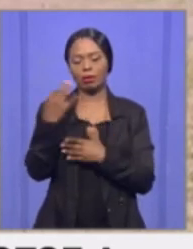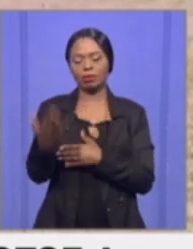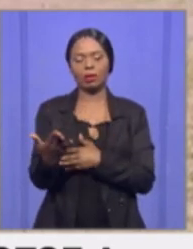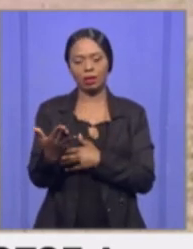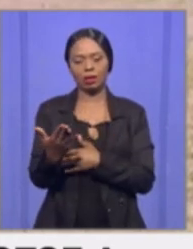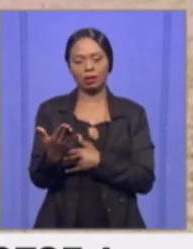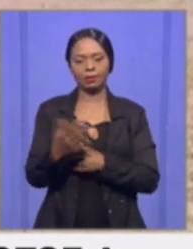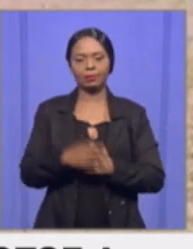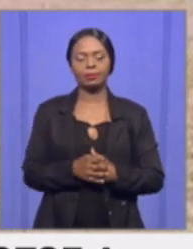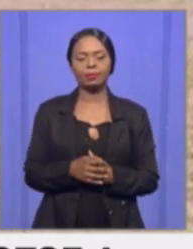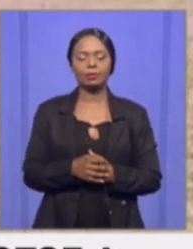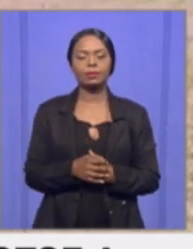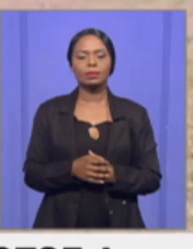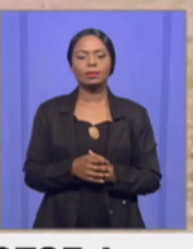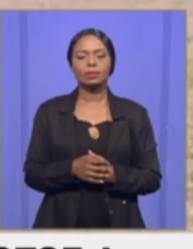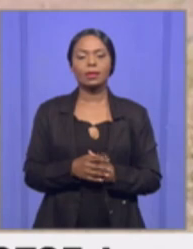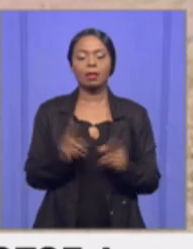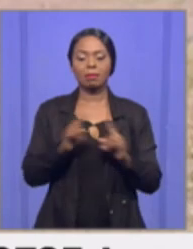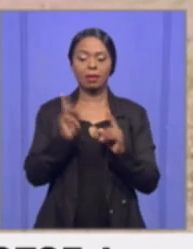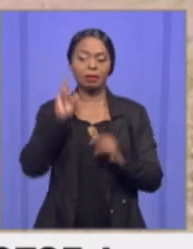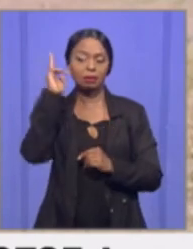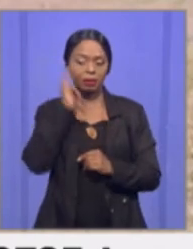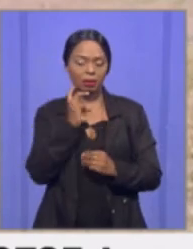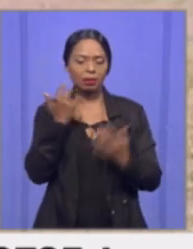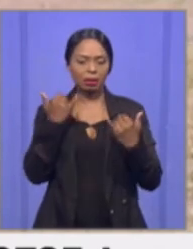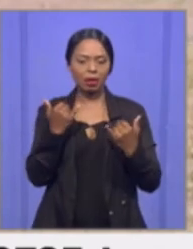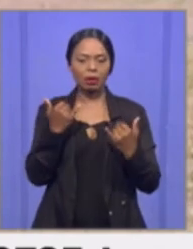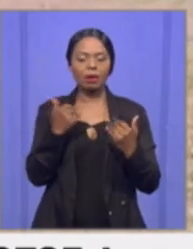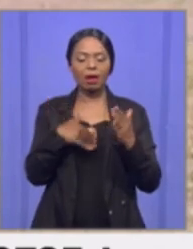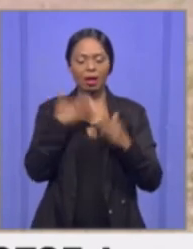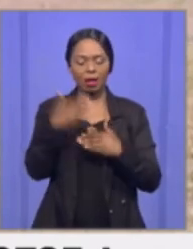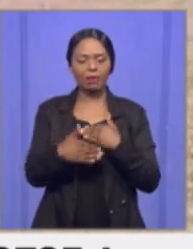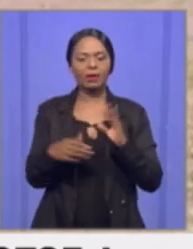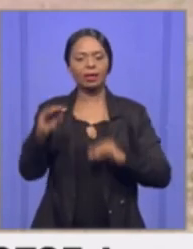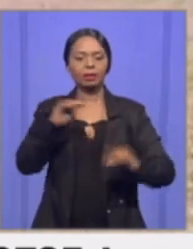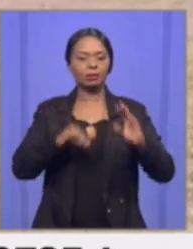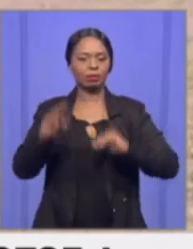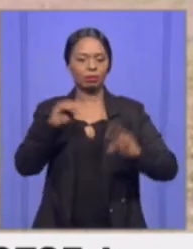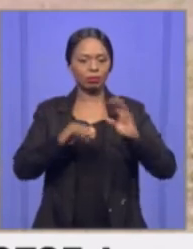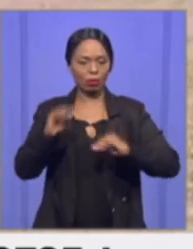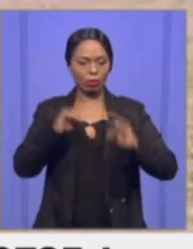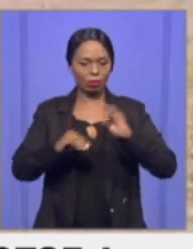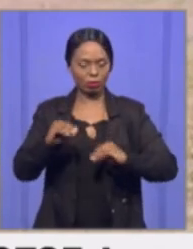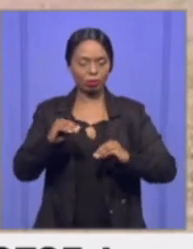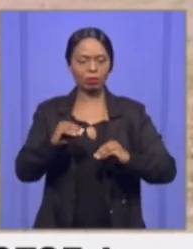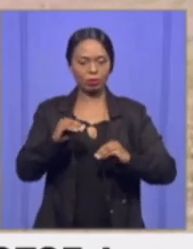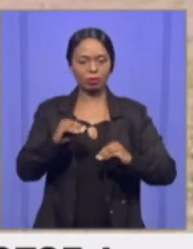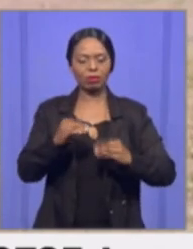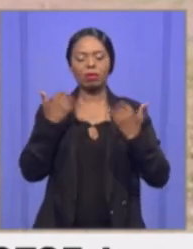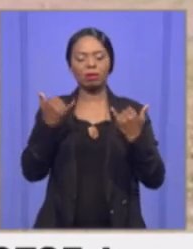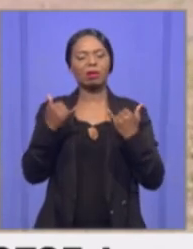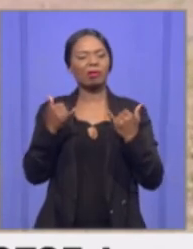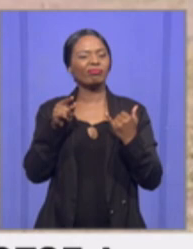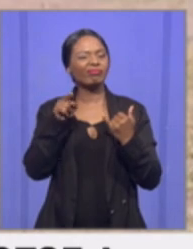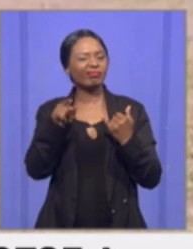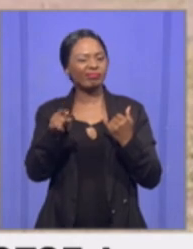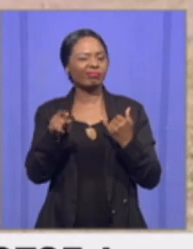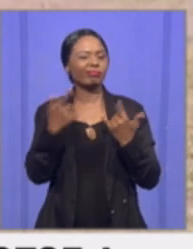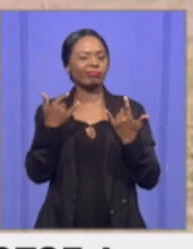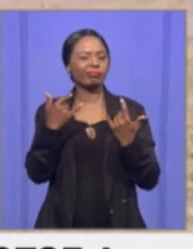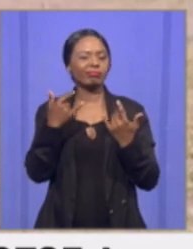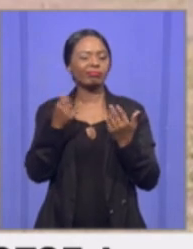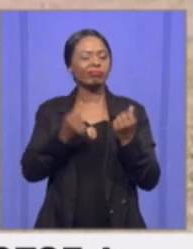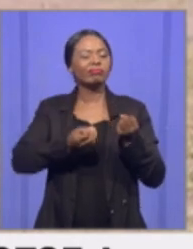se segolo re tlo kwa go bona e ba fetsa go bolela ka mogare ga o lekgwe ka moraga ka gore ke eng e ba kwaneng ka yona le